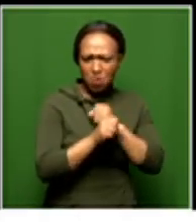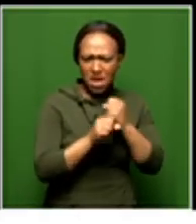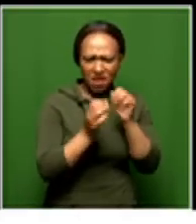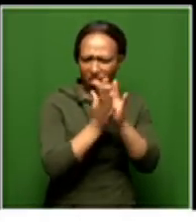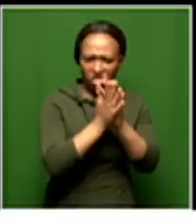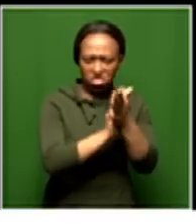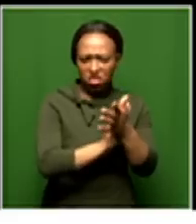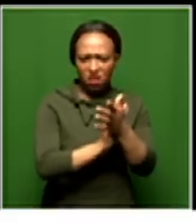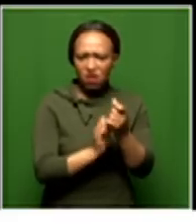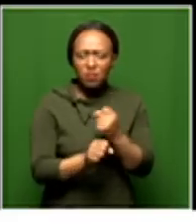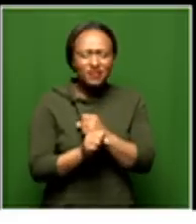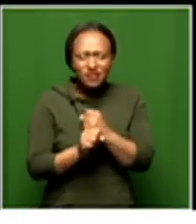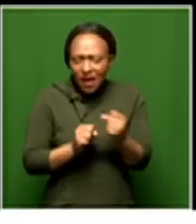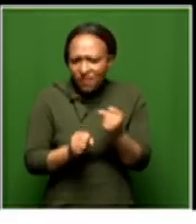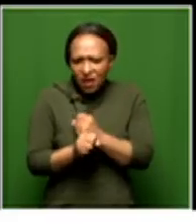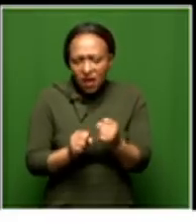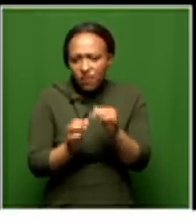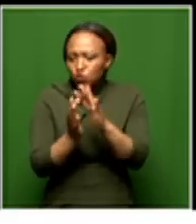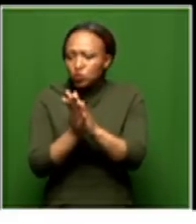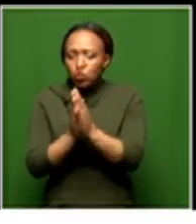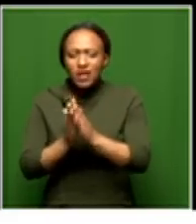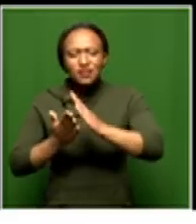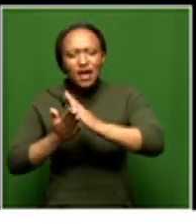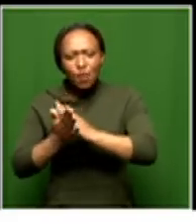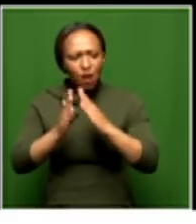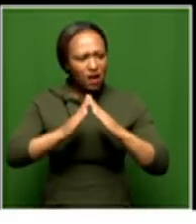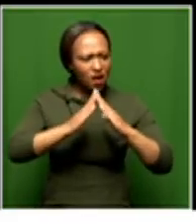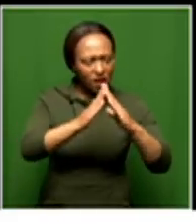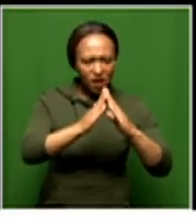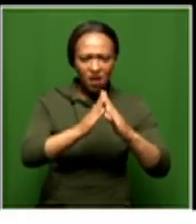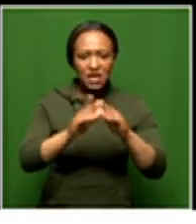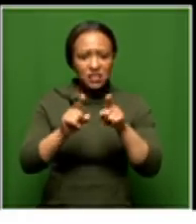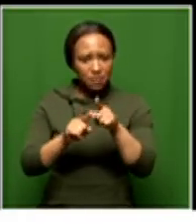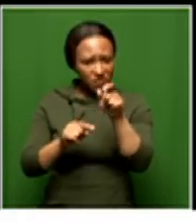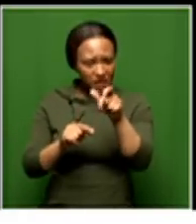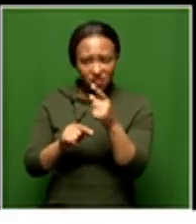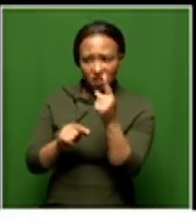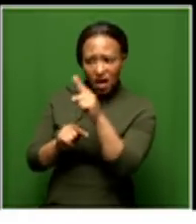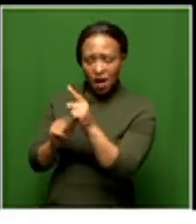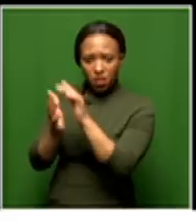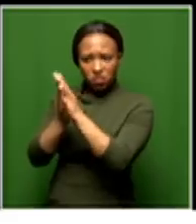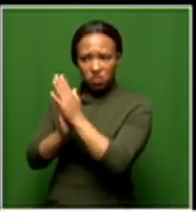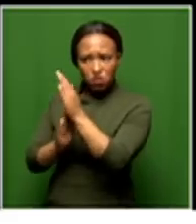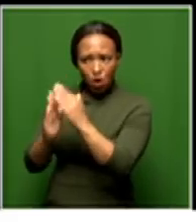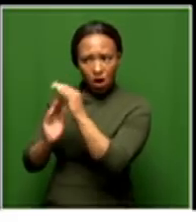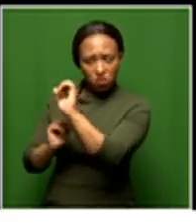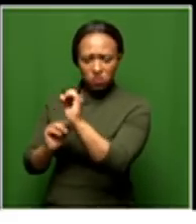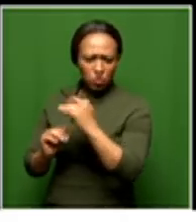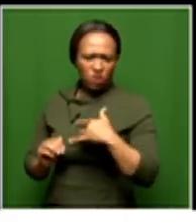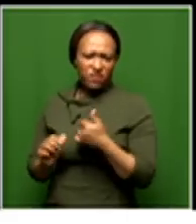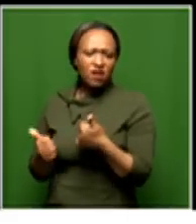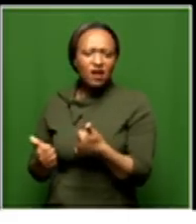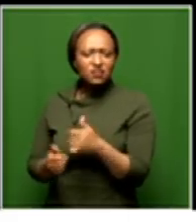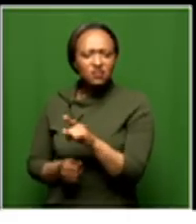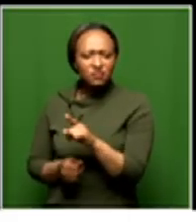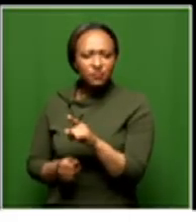should never ever touch and destroy somebody's property, because if somebody destroys your property, you won't feel okay as well.